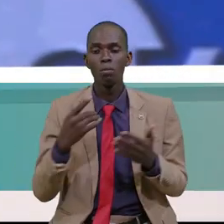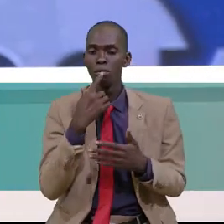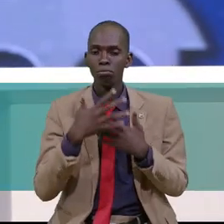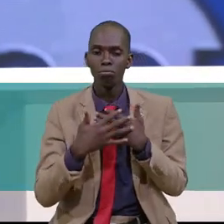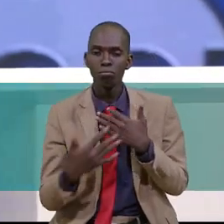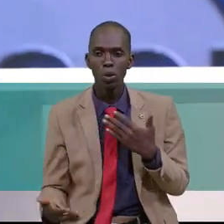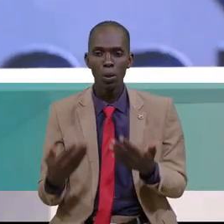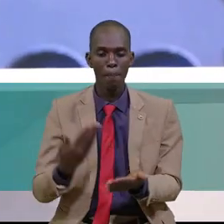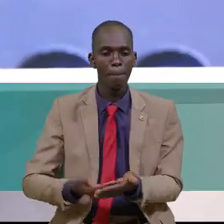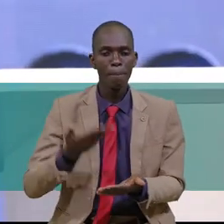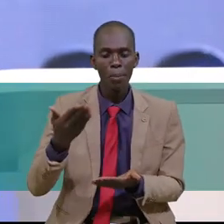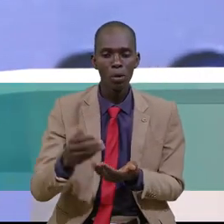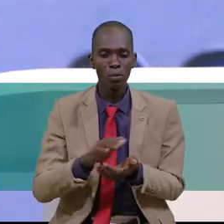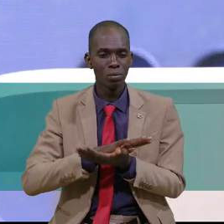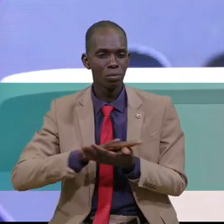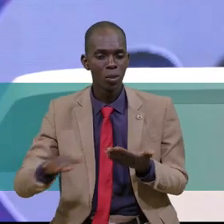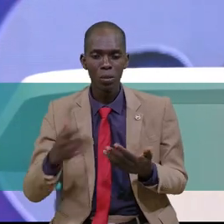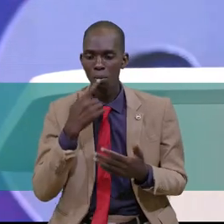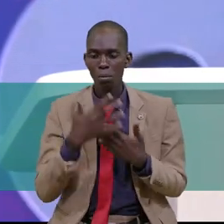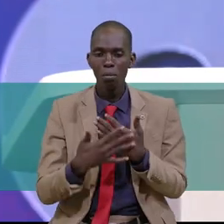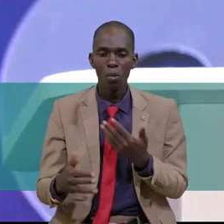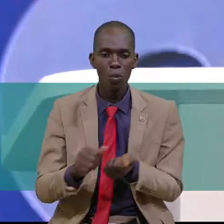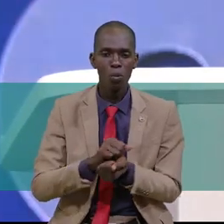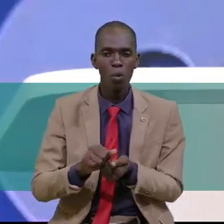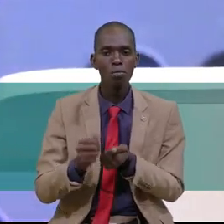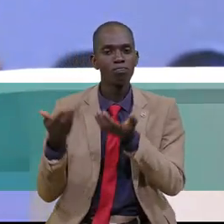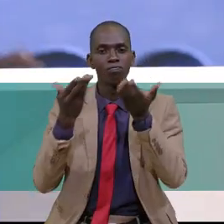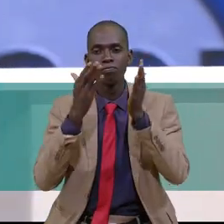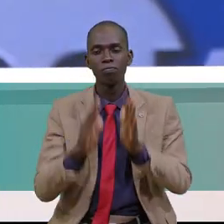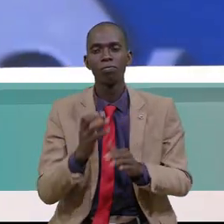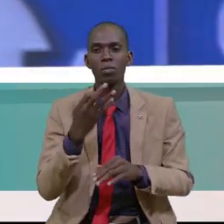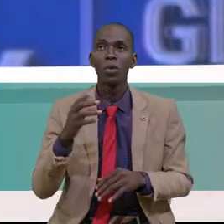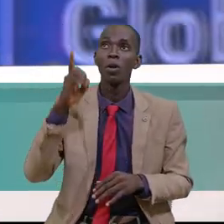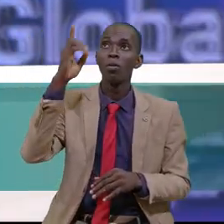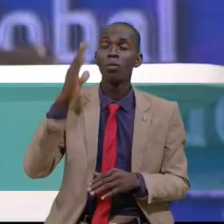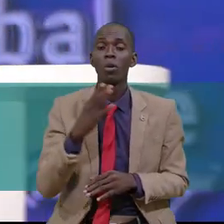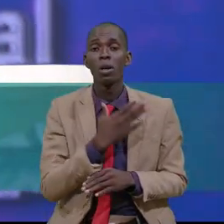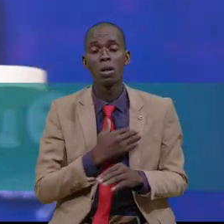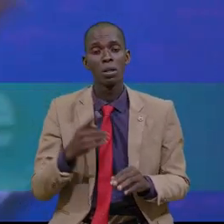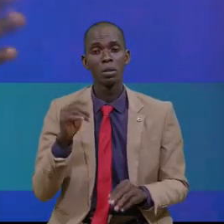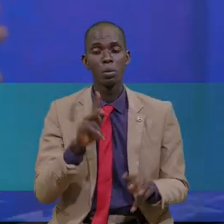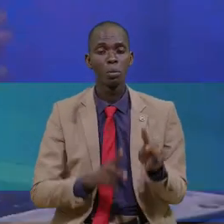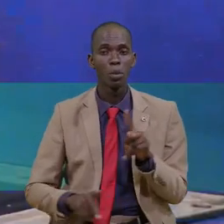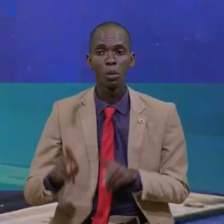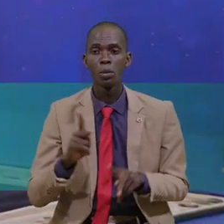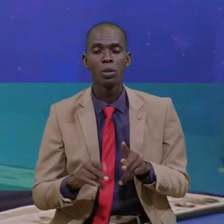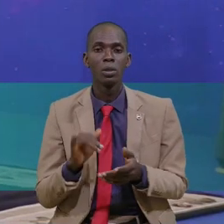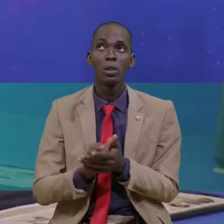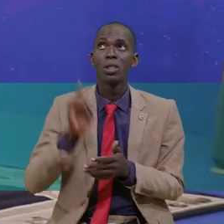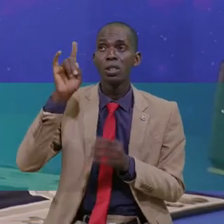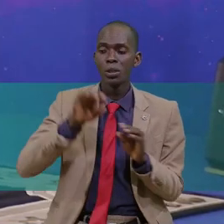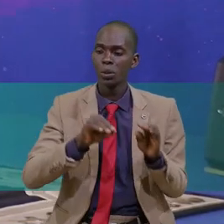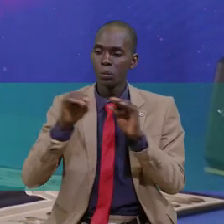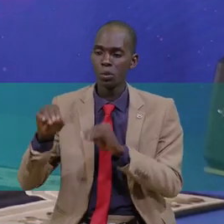and blood cleansed servants of God are the people he places in position. He says,